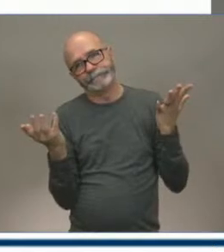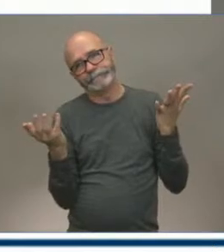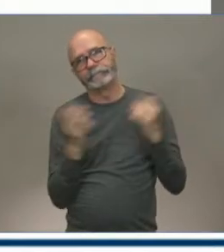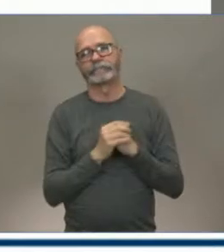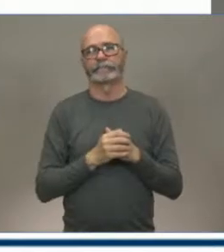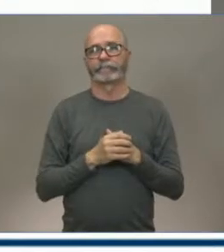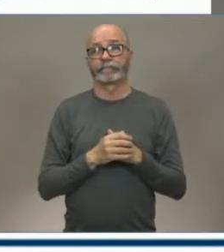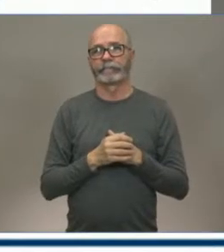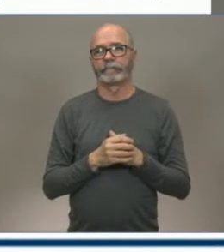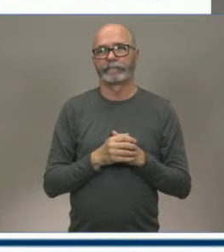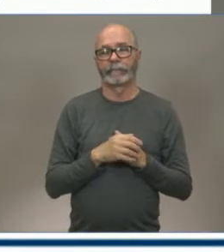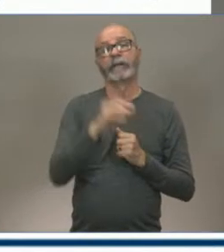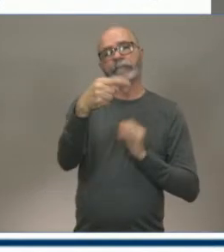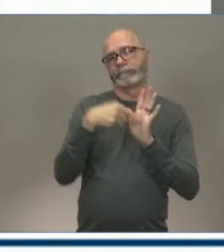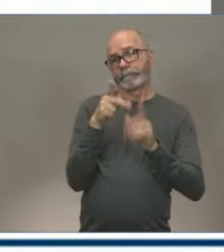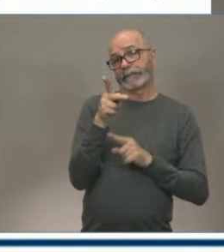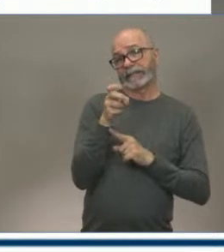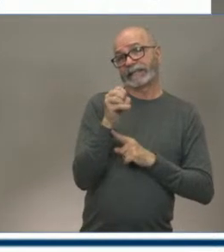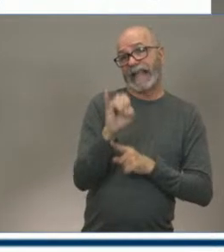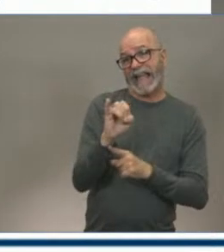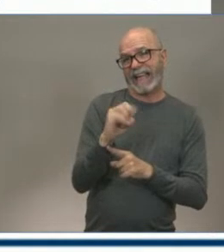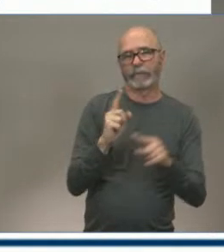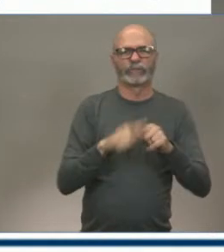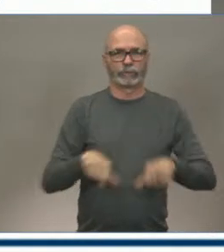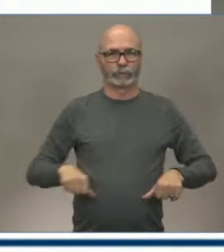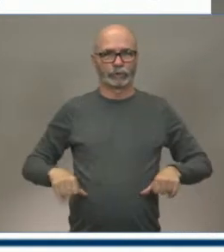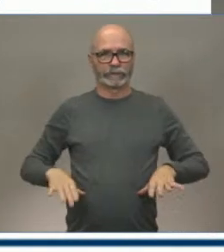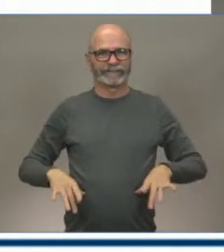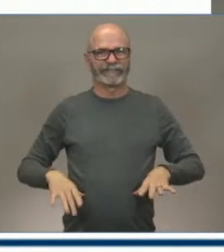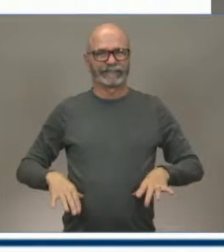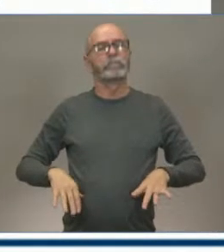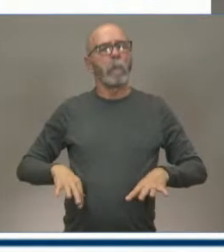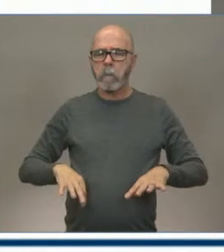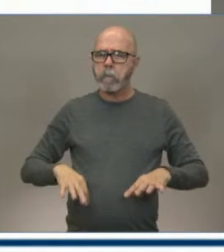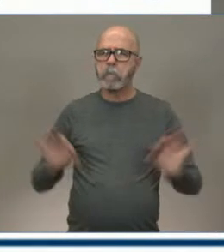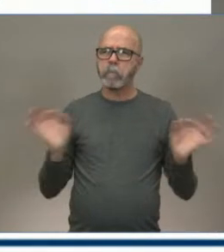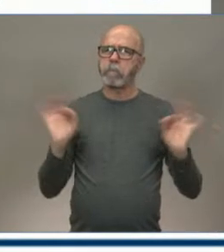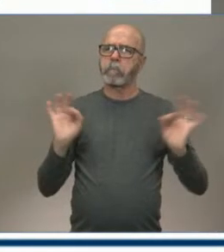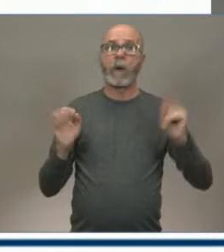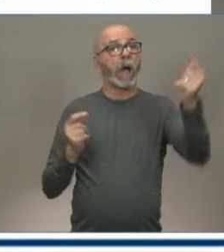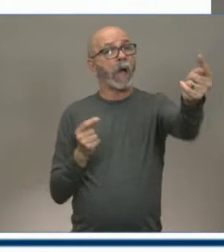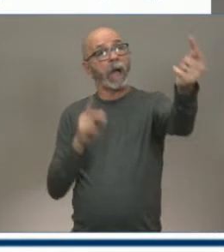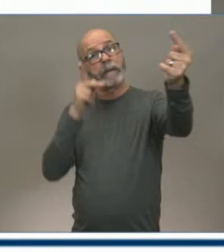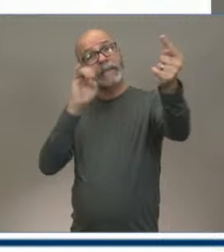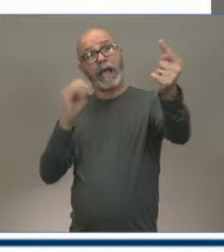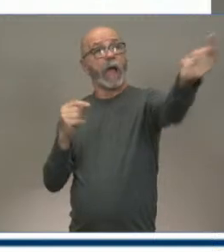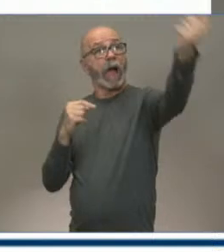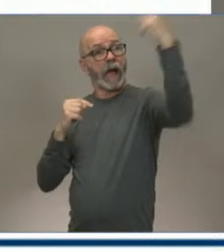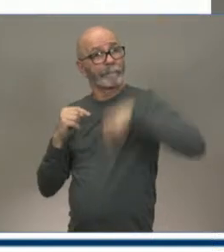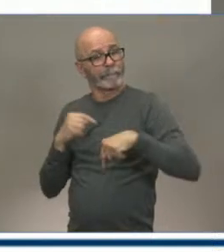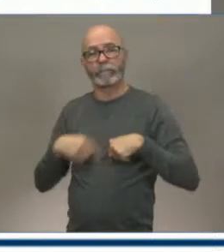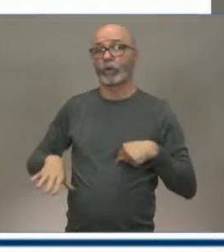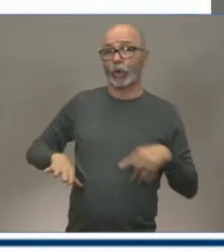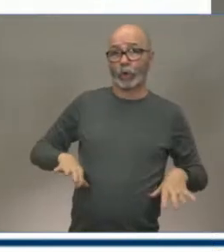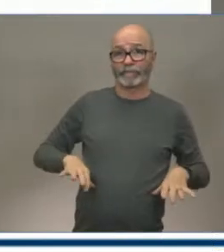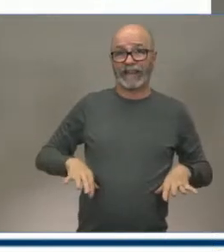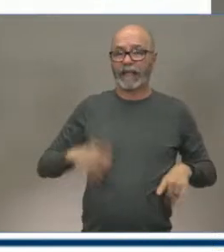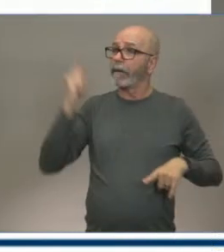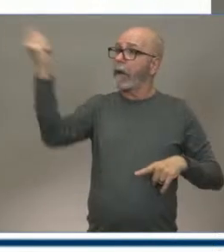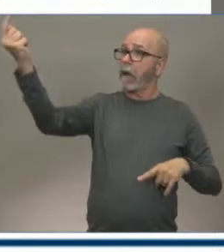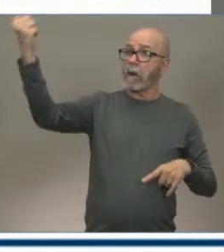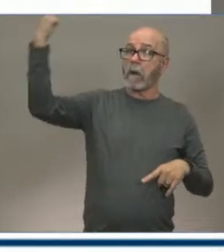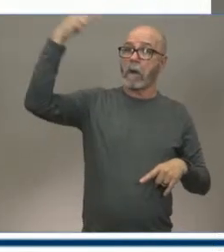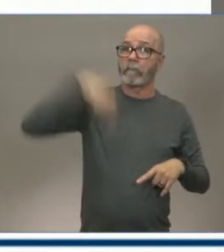and Newfoundland. So if you're coming from PEI and Newfoundland, you won't need to quarantine. And if you're coming